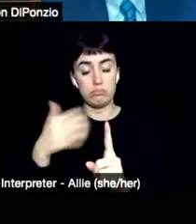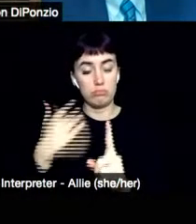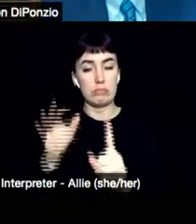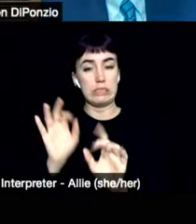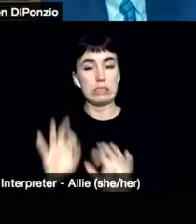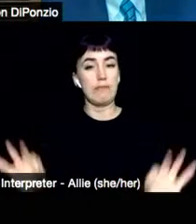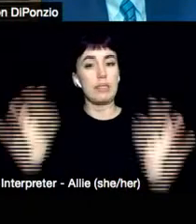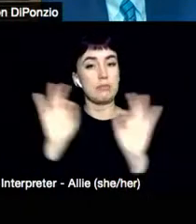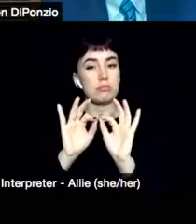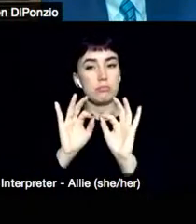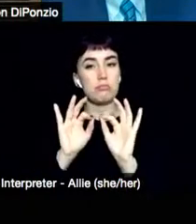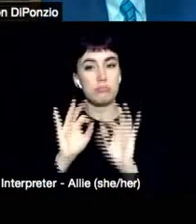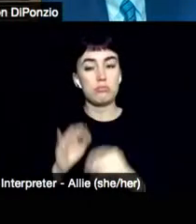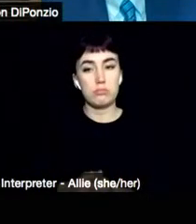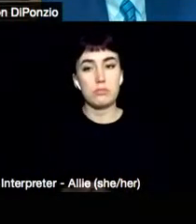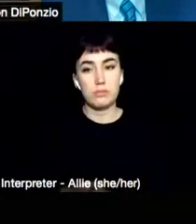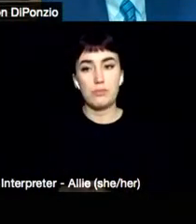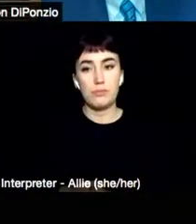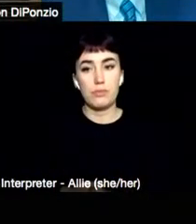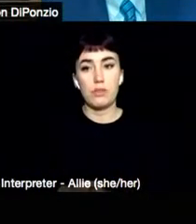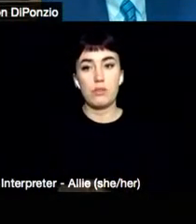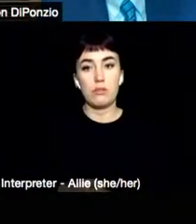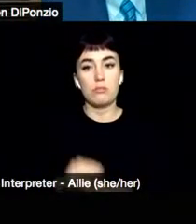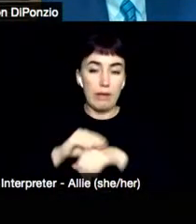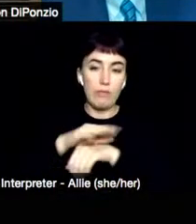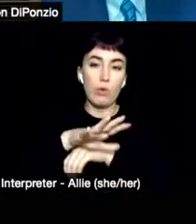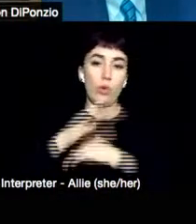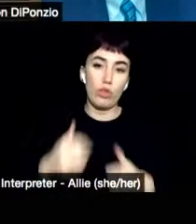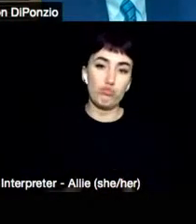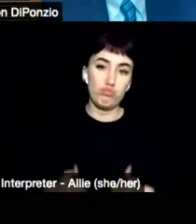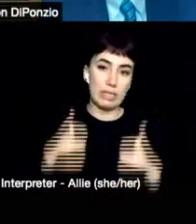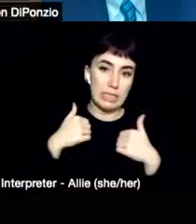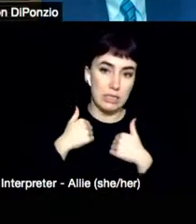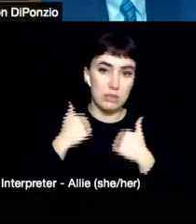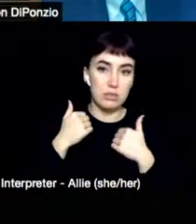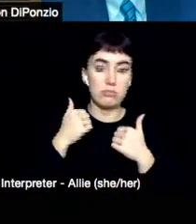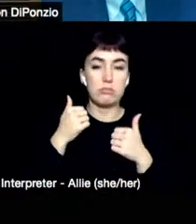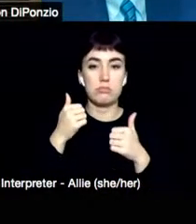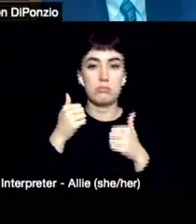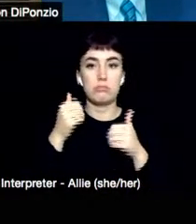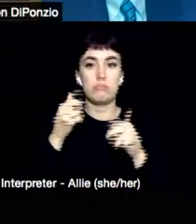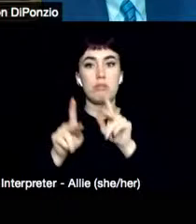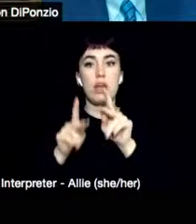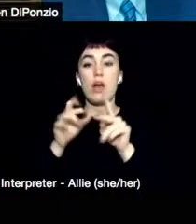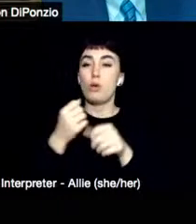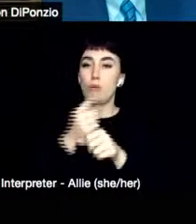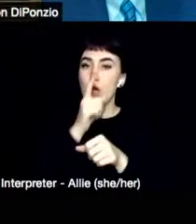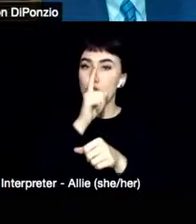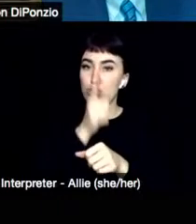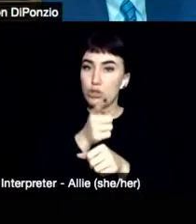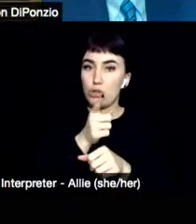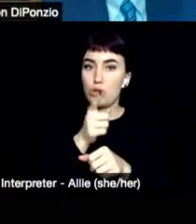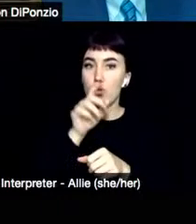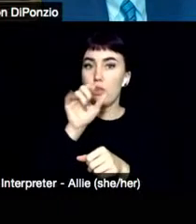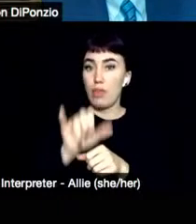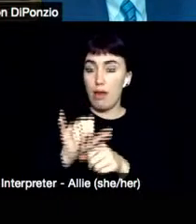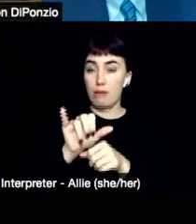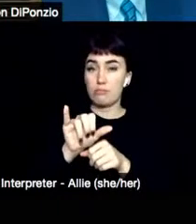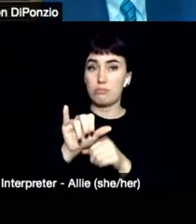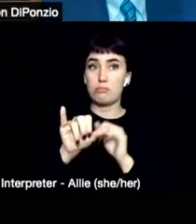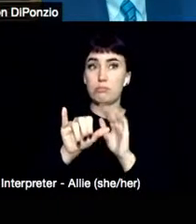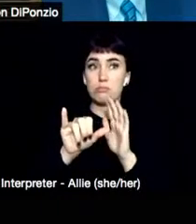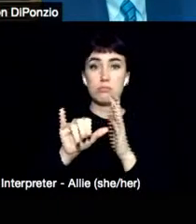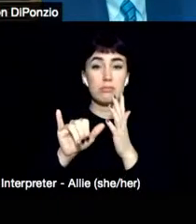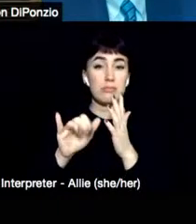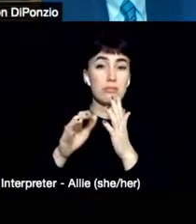significant on residences. And I just want to make sure that to the